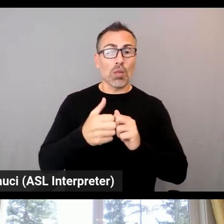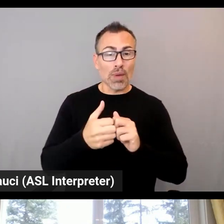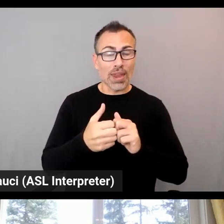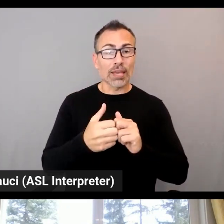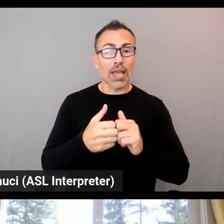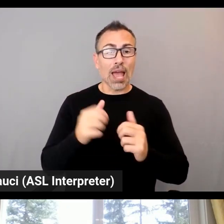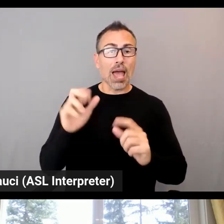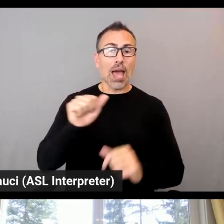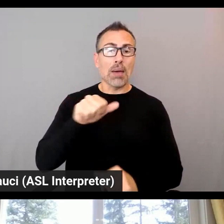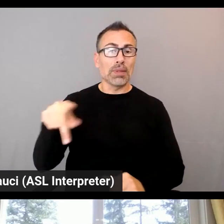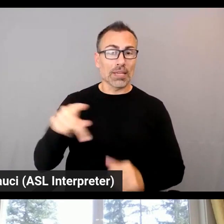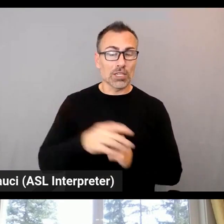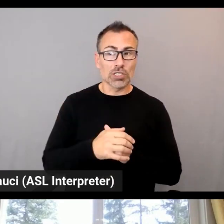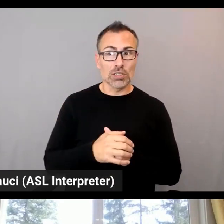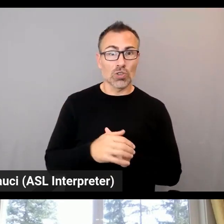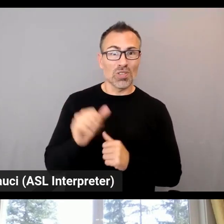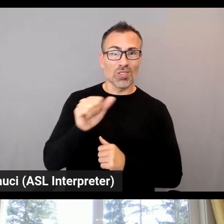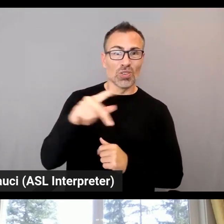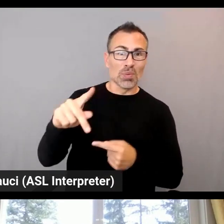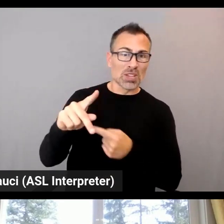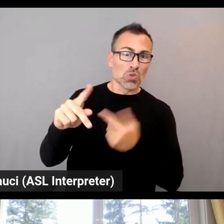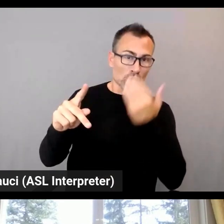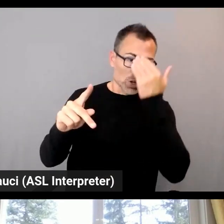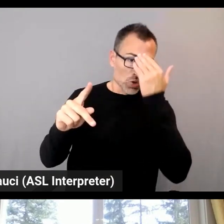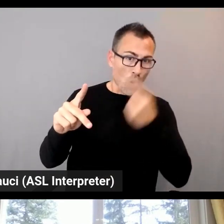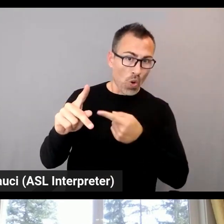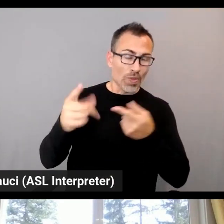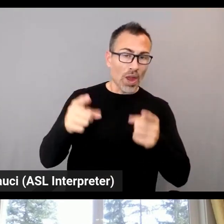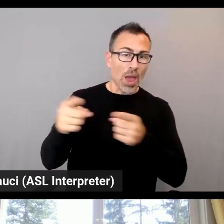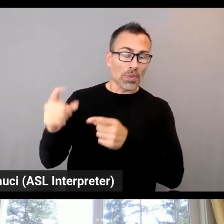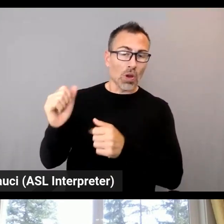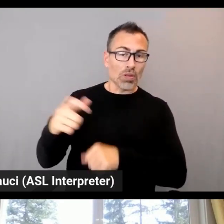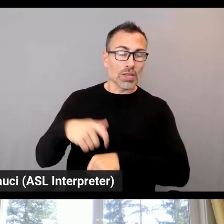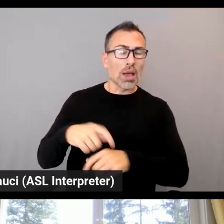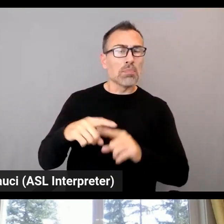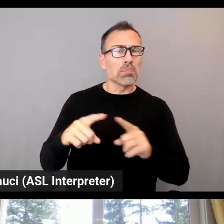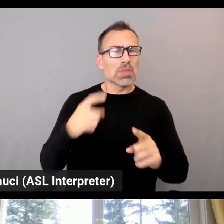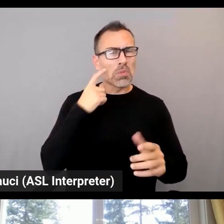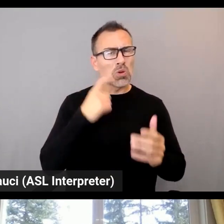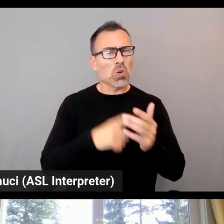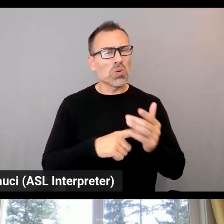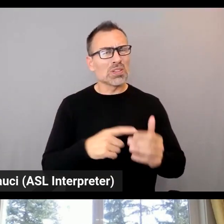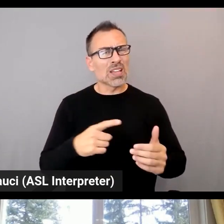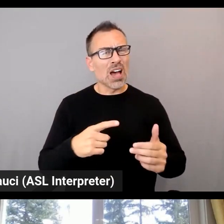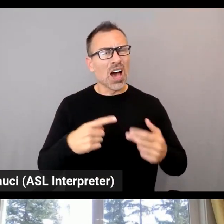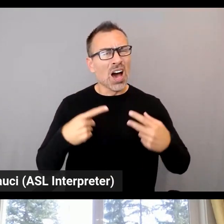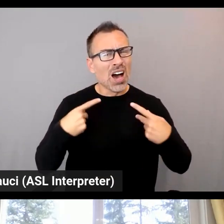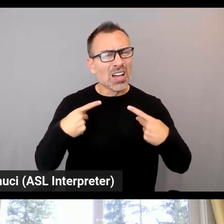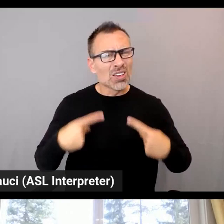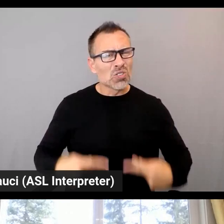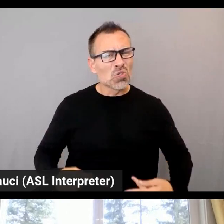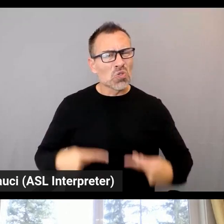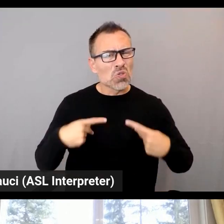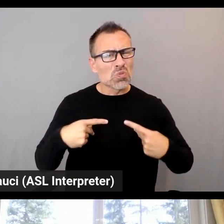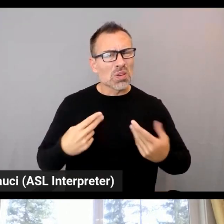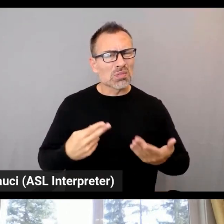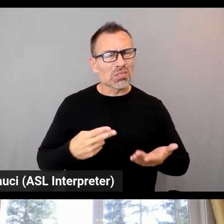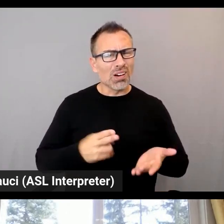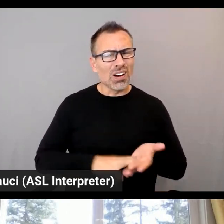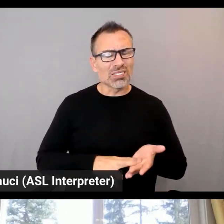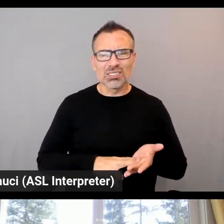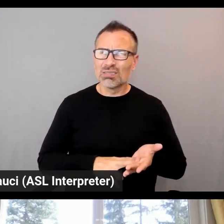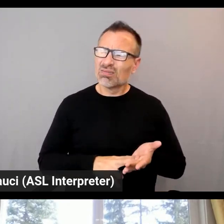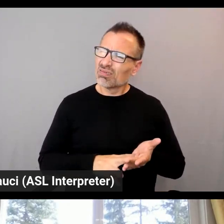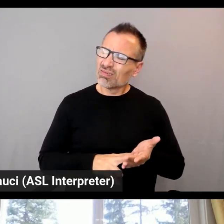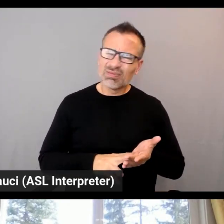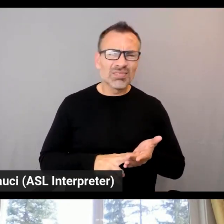known and happening all the time. But then you might have some human login, and for databases that's interesting